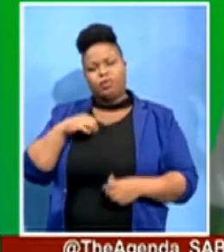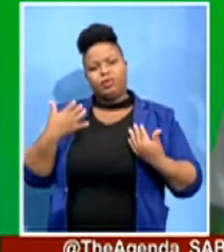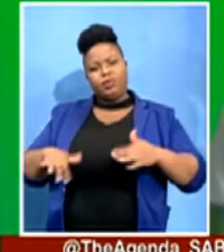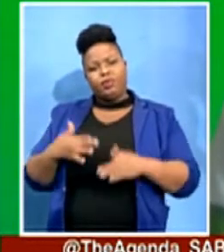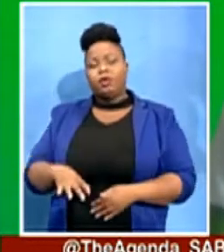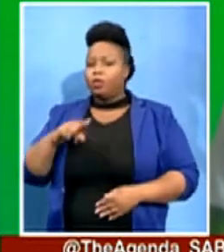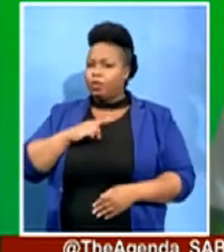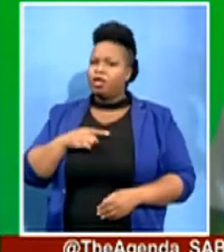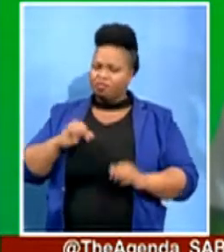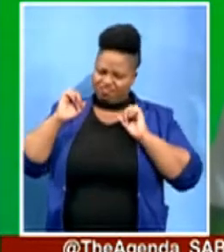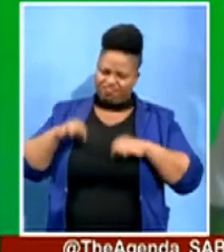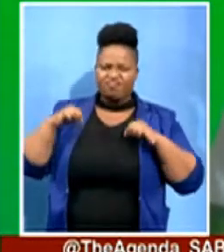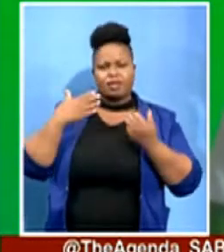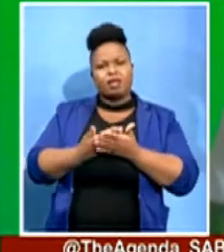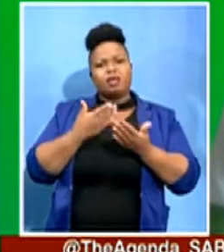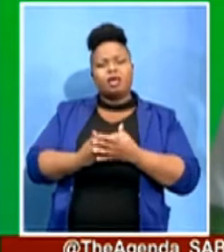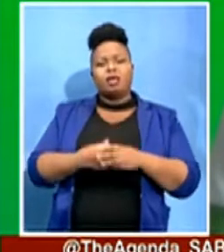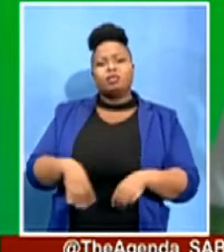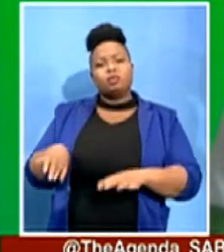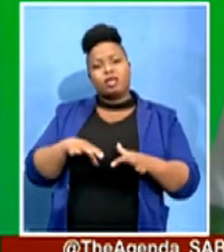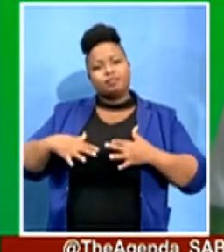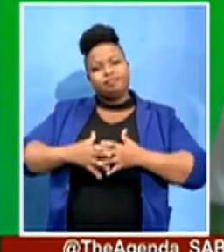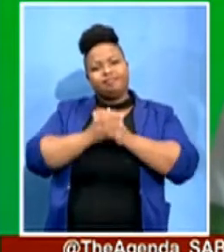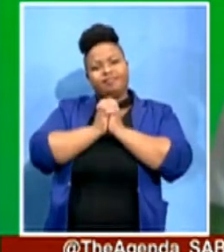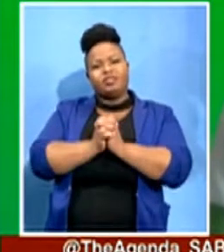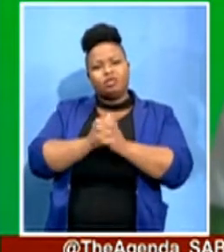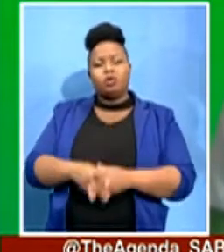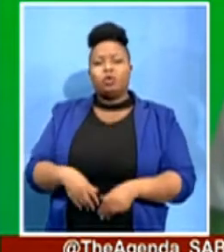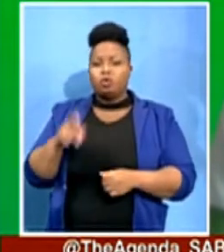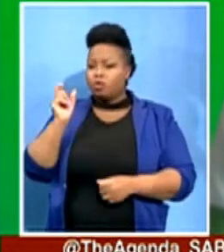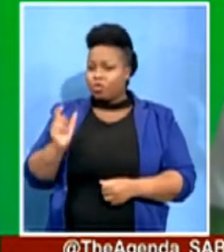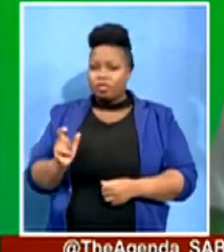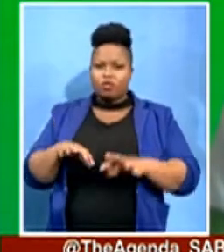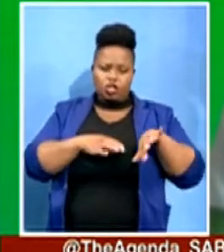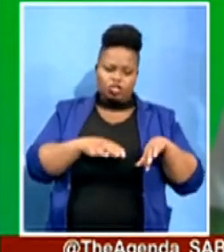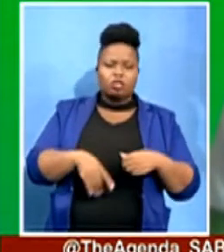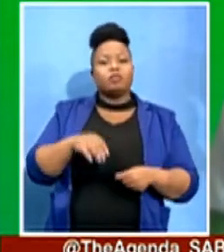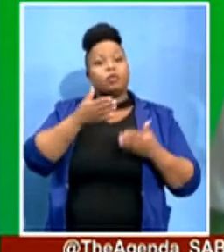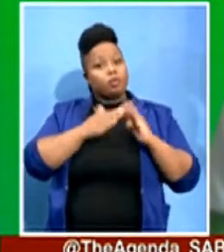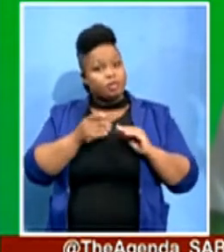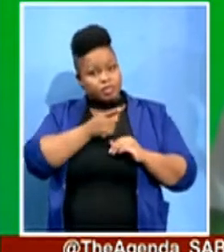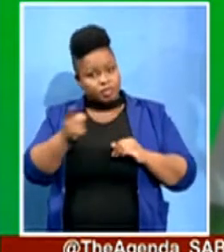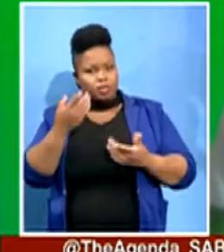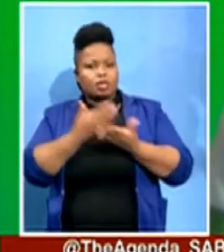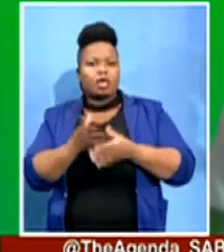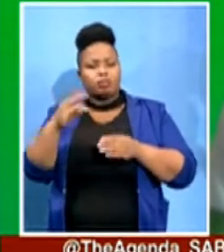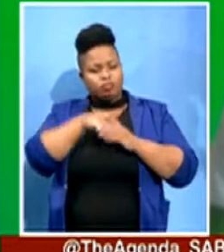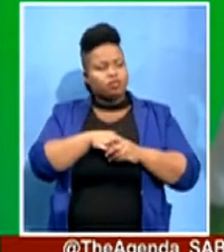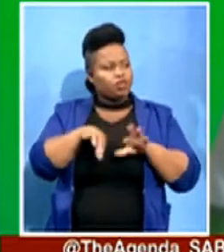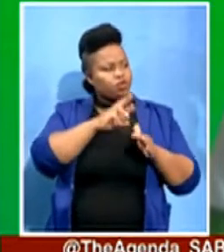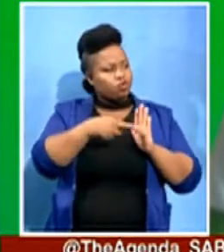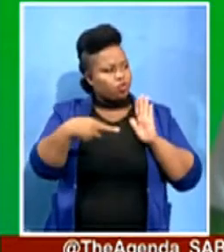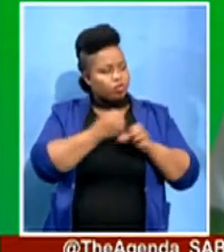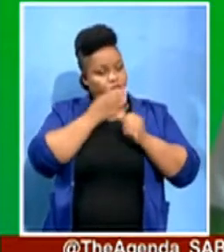as one to put words into action and for communities to play an active role in keeping the leaders they choose honest